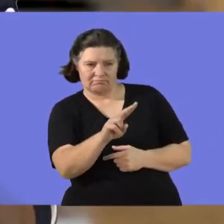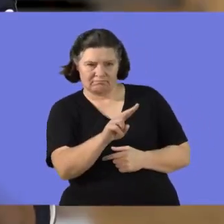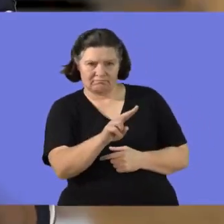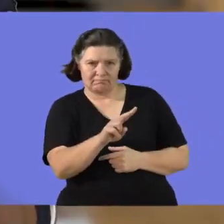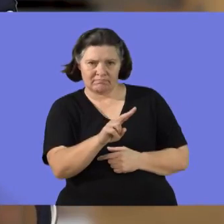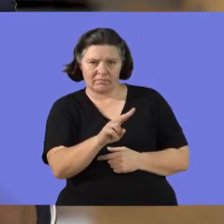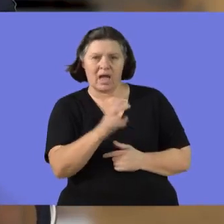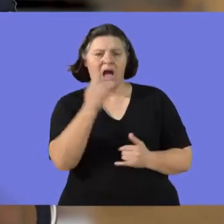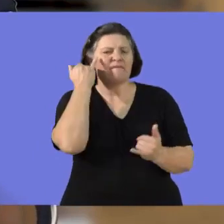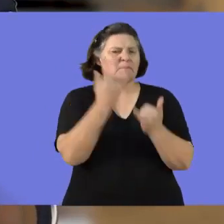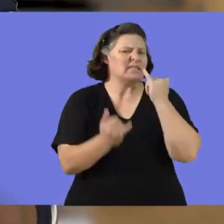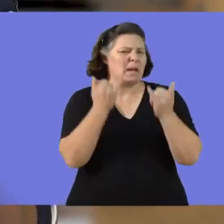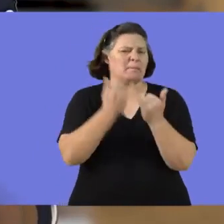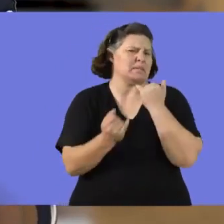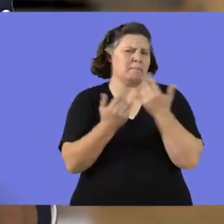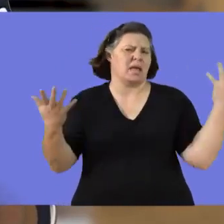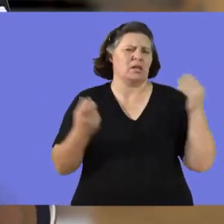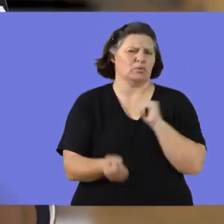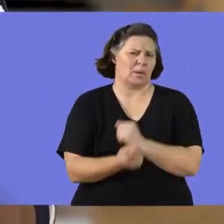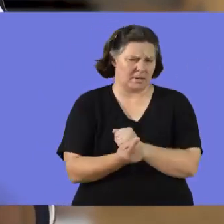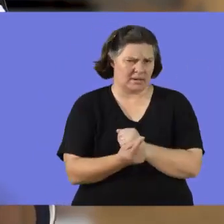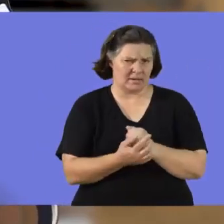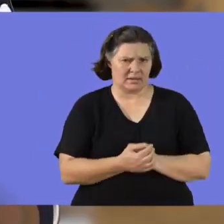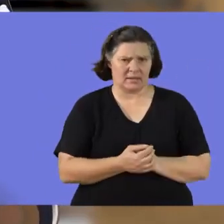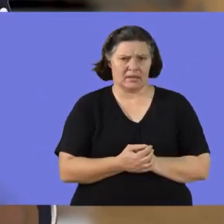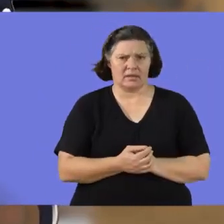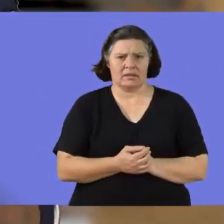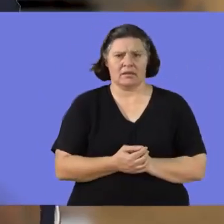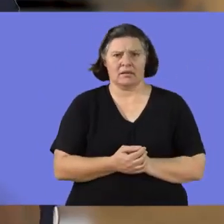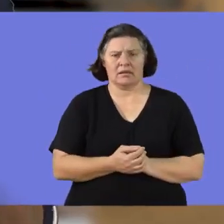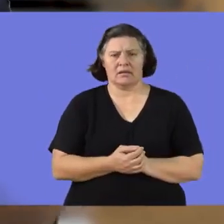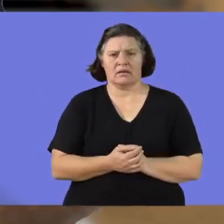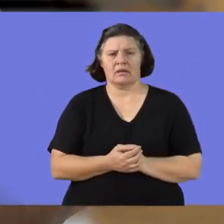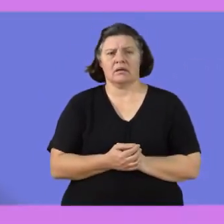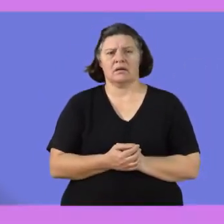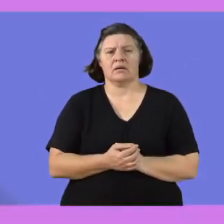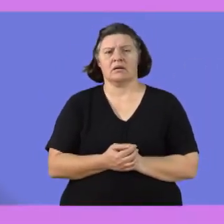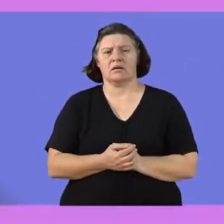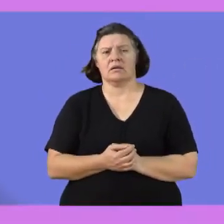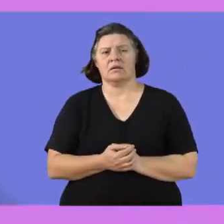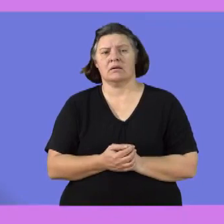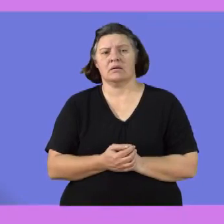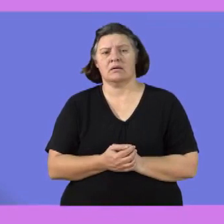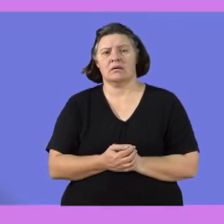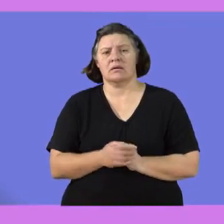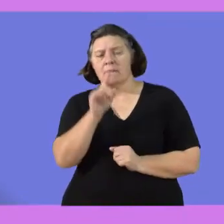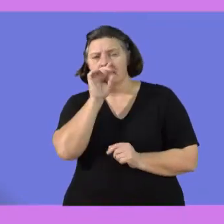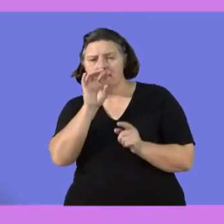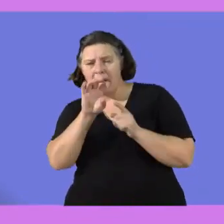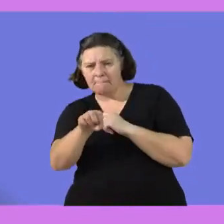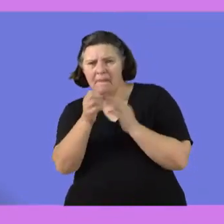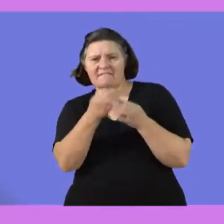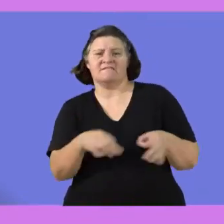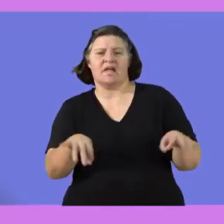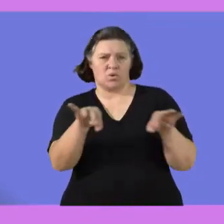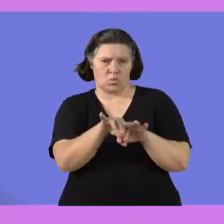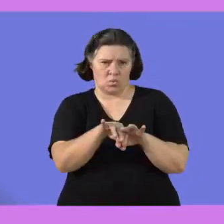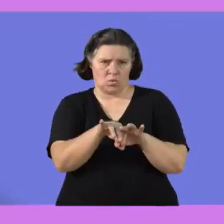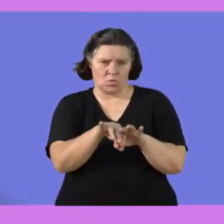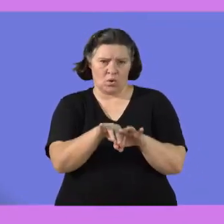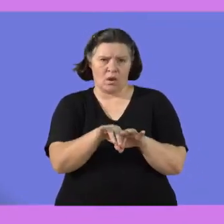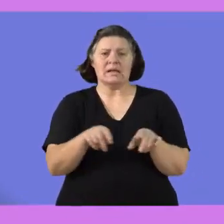look at the common errors. The common errors that you are making is that you determine the